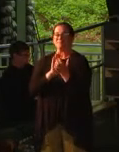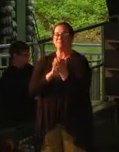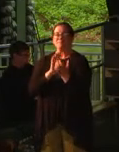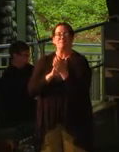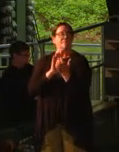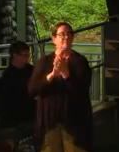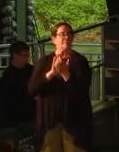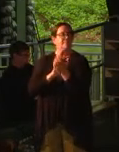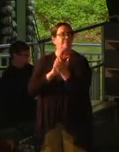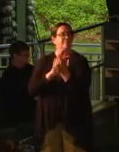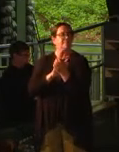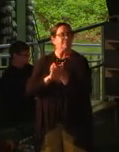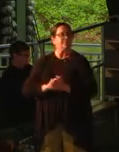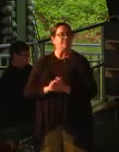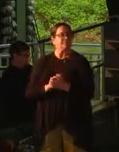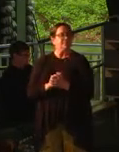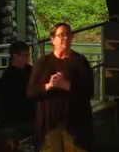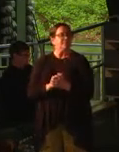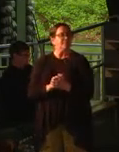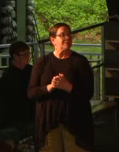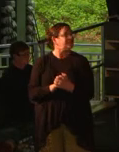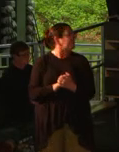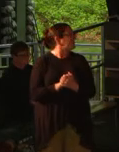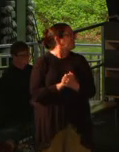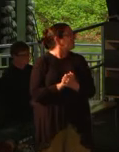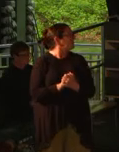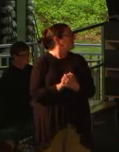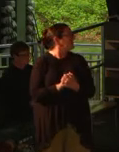Jason, would you please come forward?